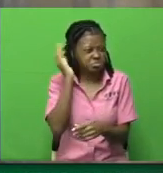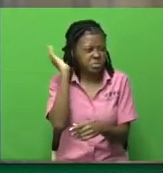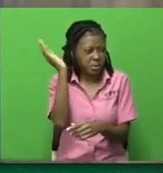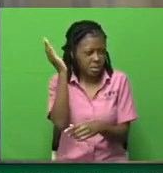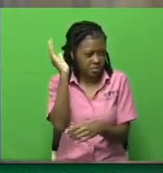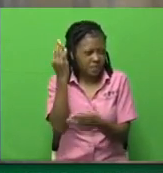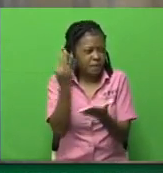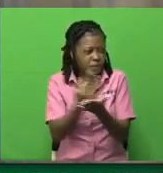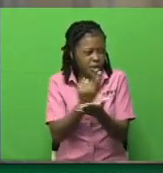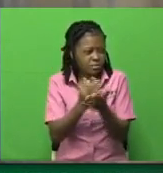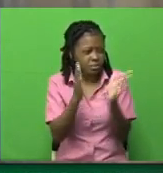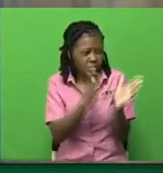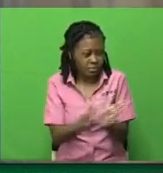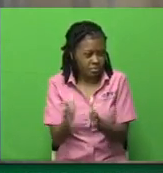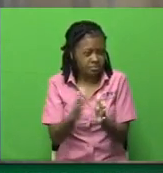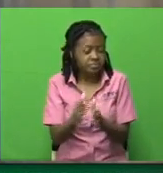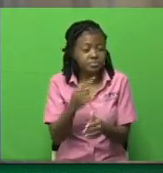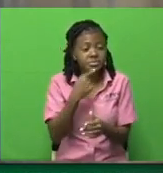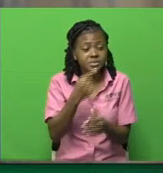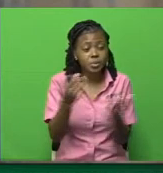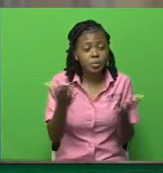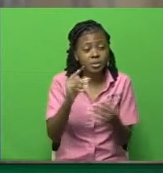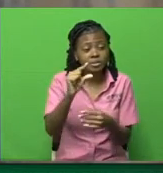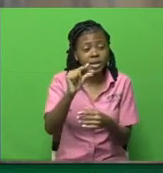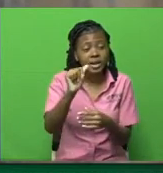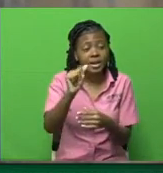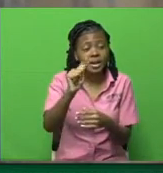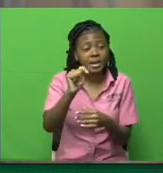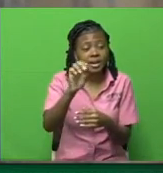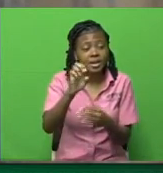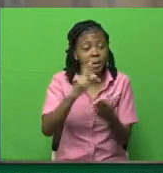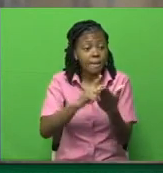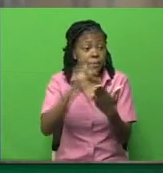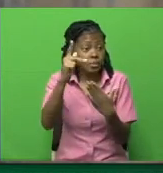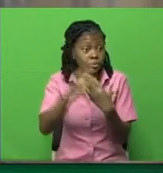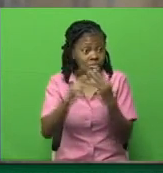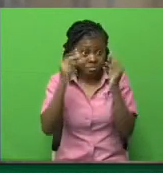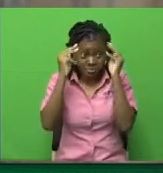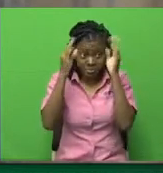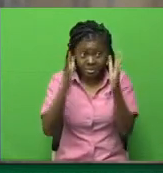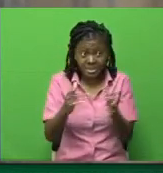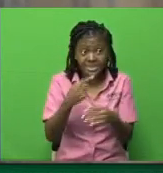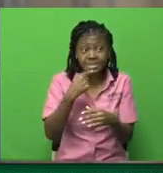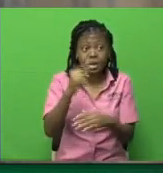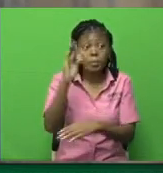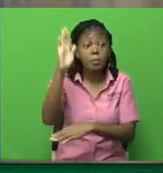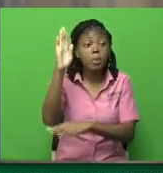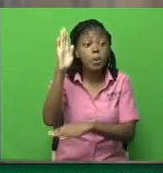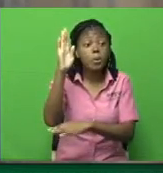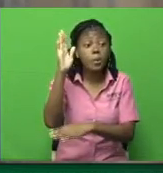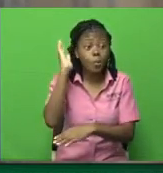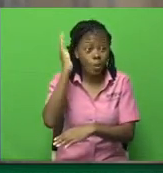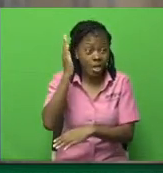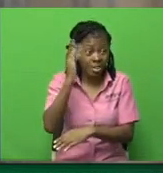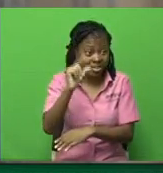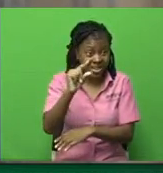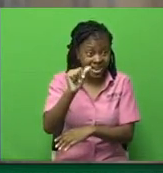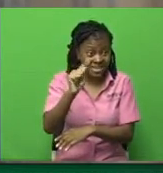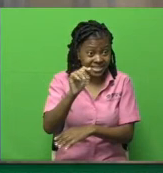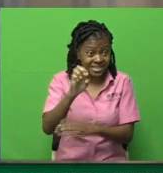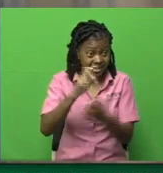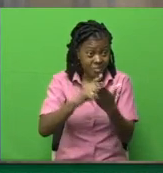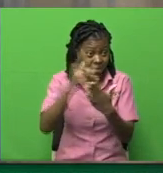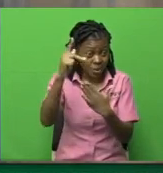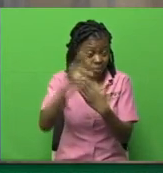it's respect to the gate program minister is providing promising to expand the gate program to provide